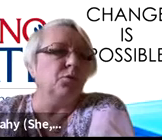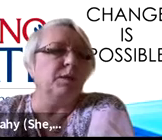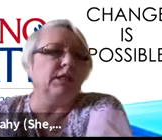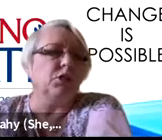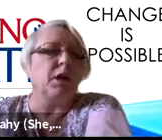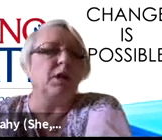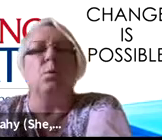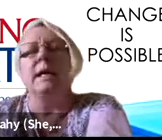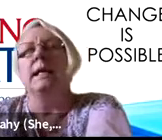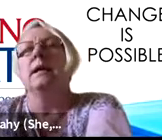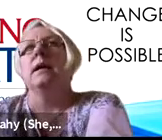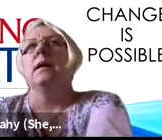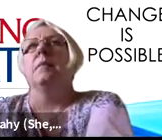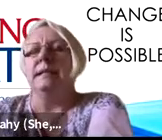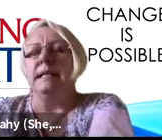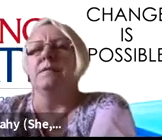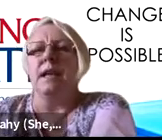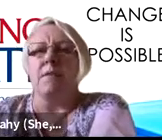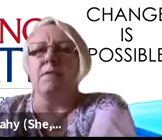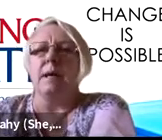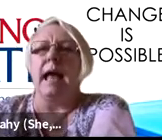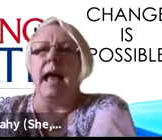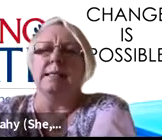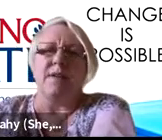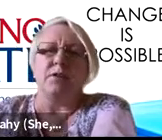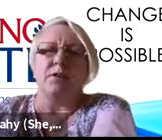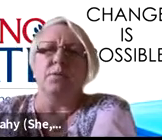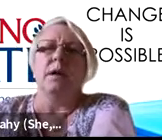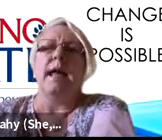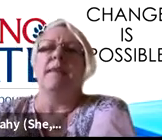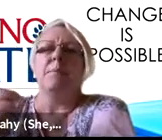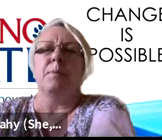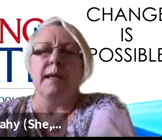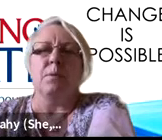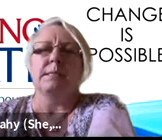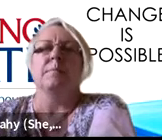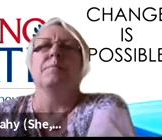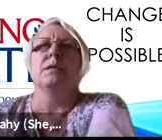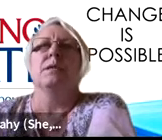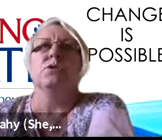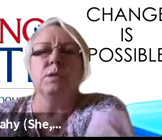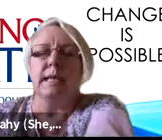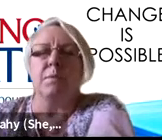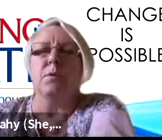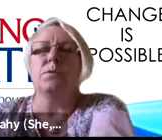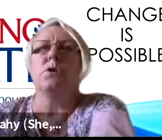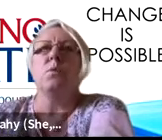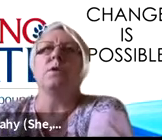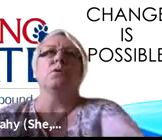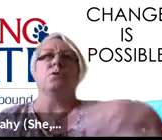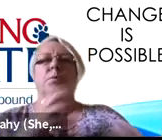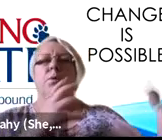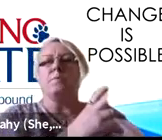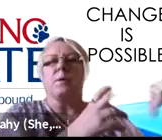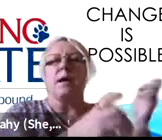concept of each one, teach one. We believe that everybody has value and they bring that wisdom to the table. So